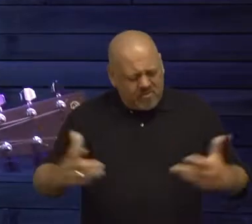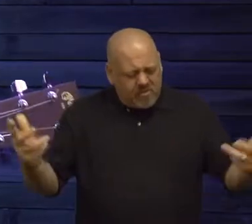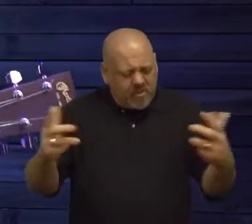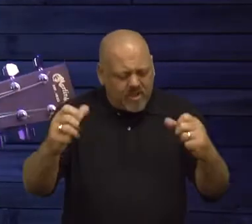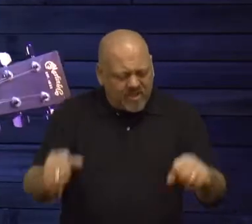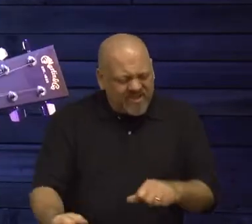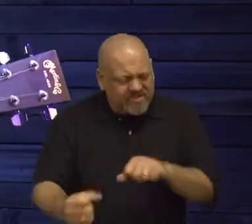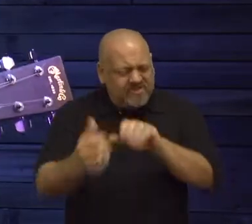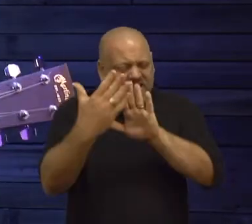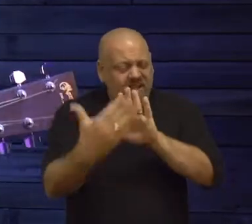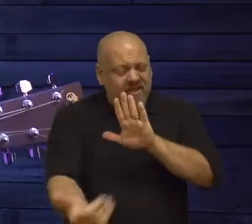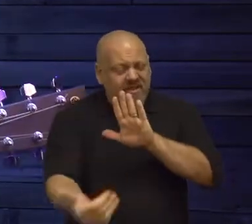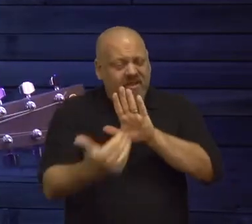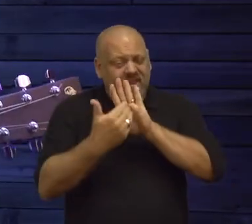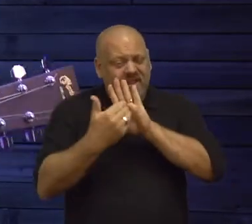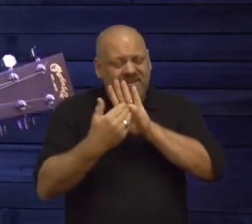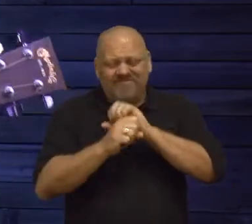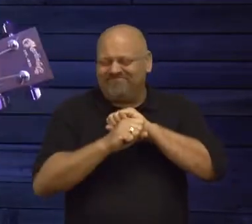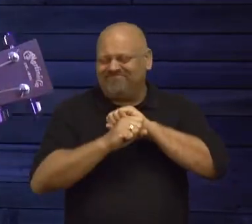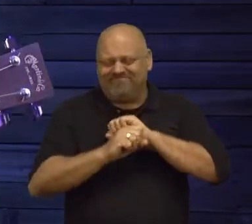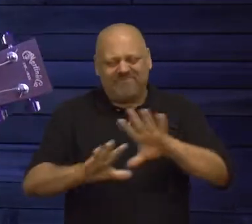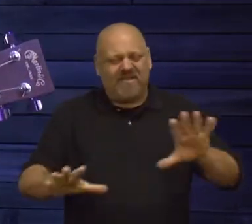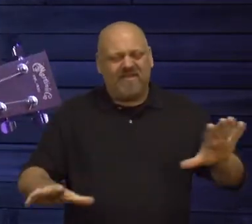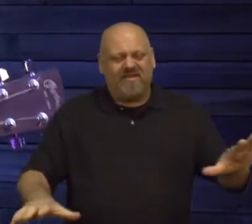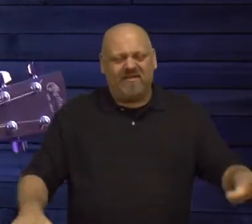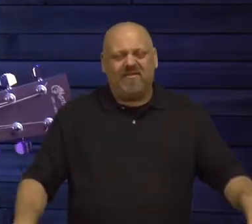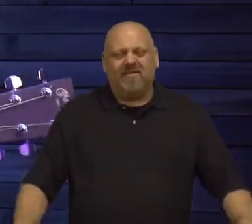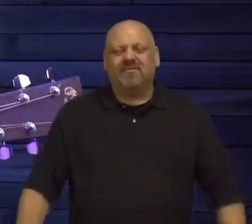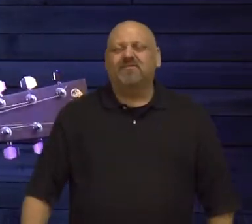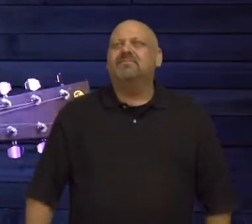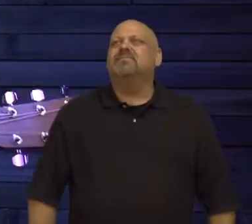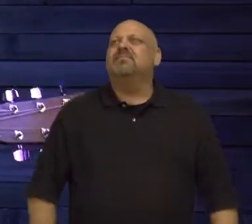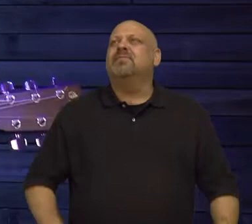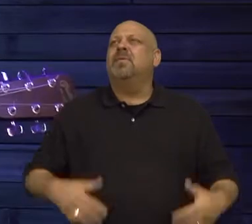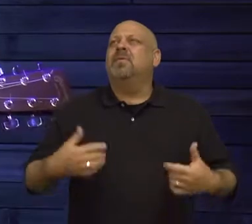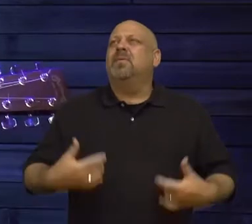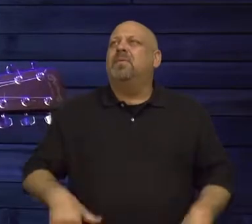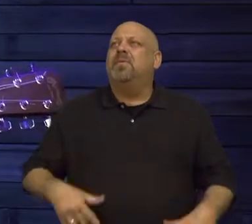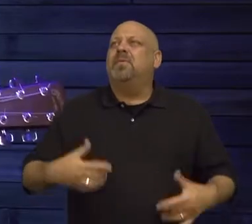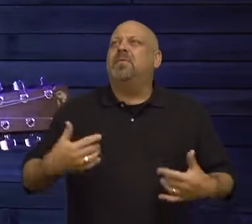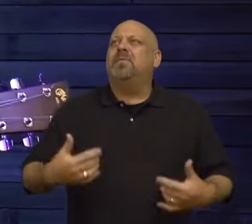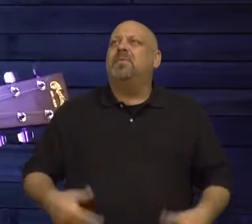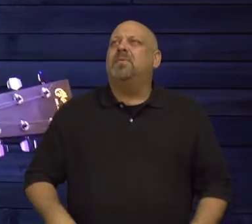Then what can stand against?